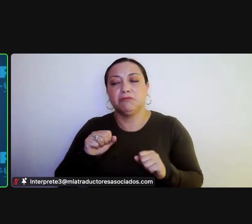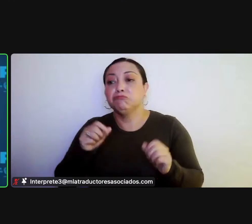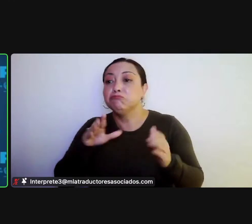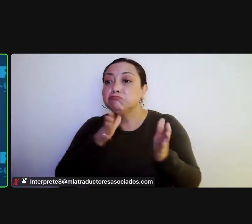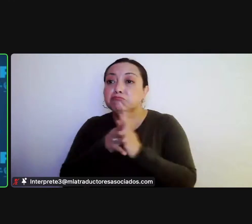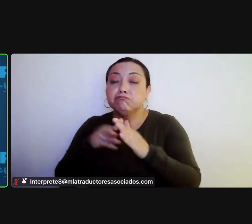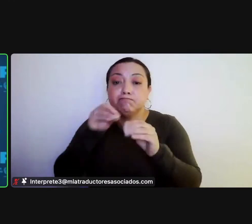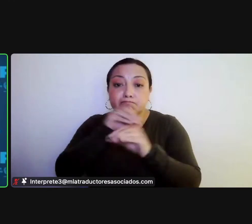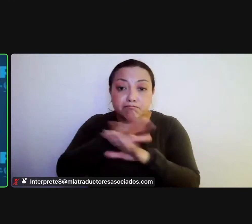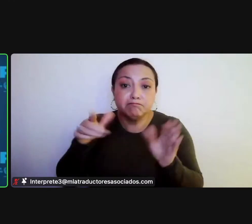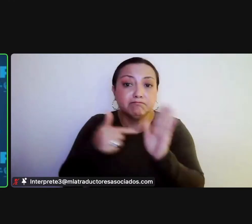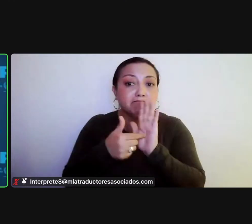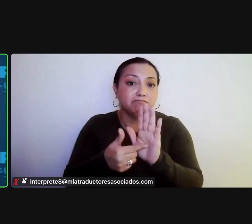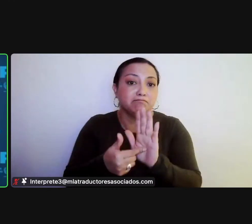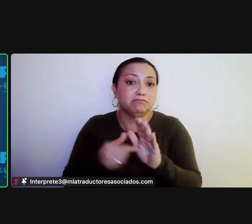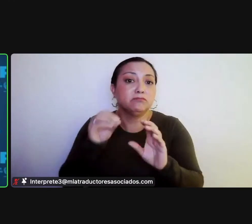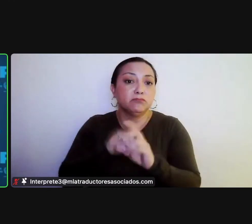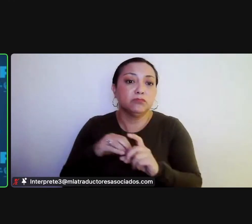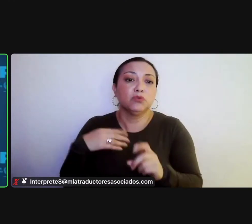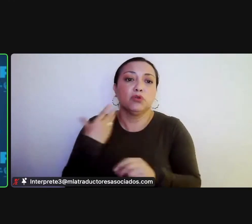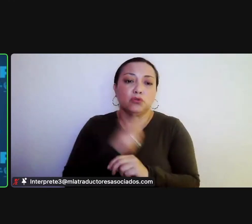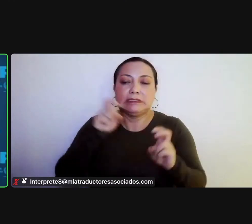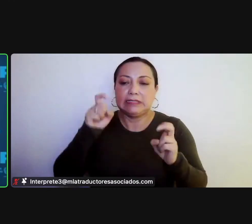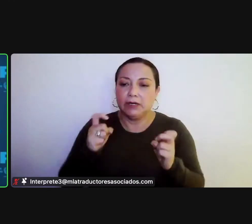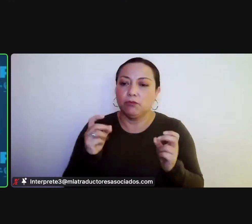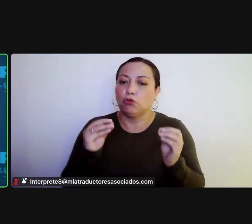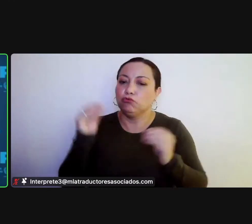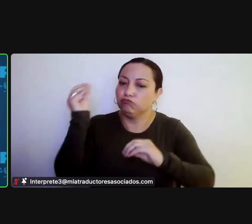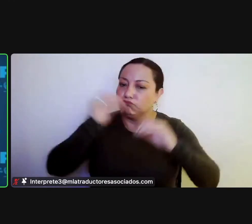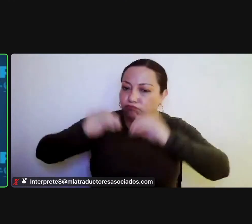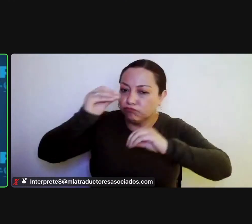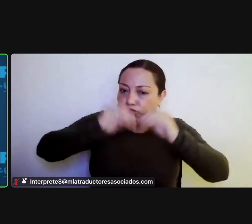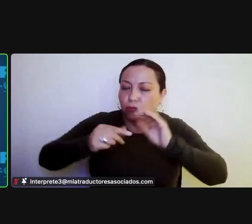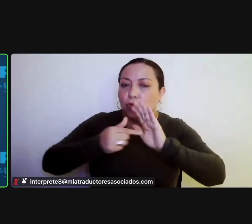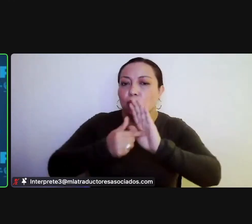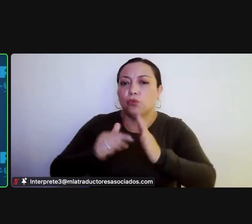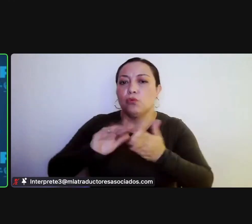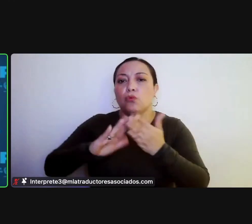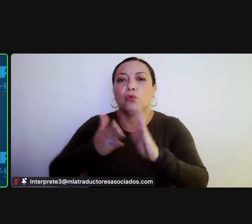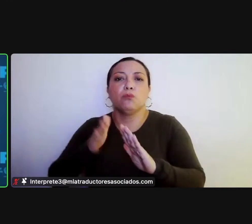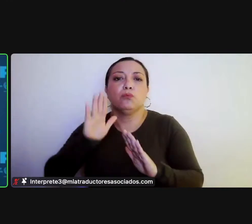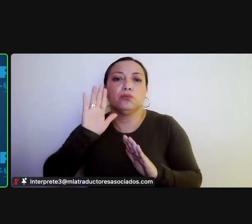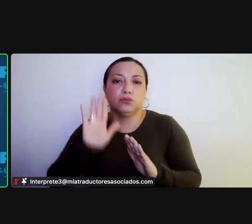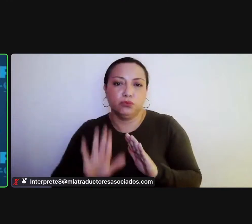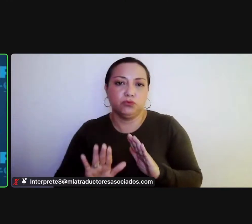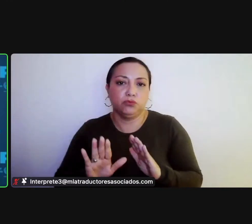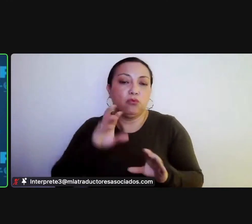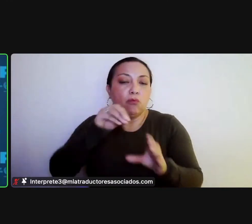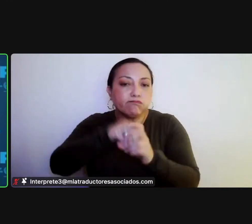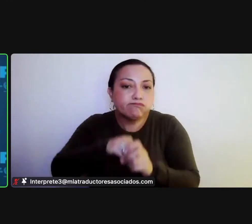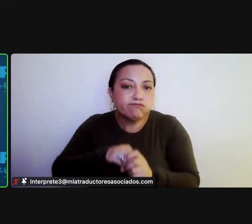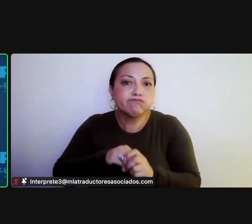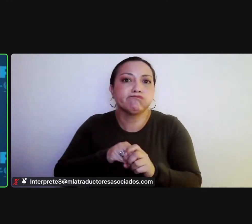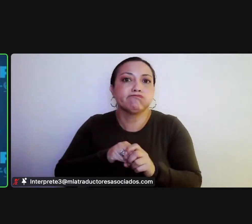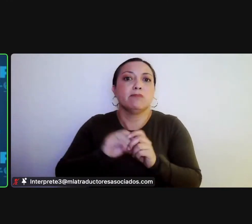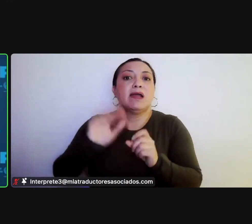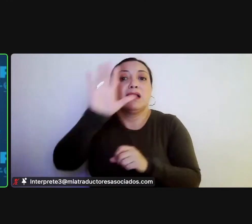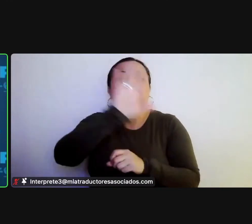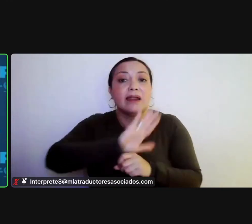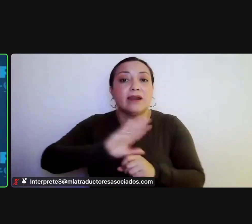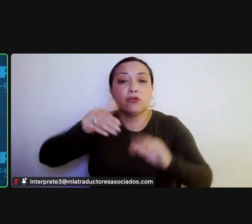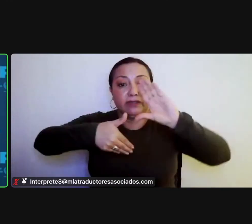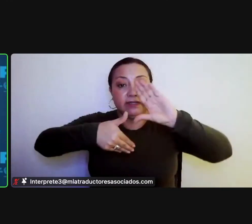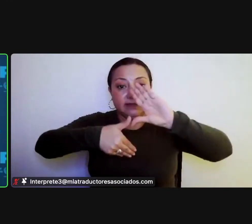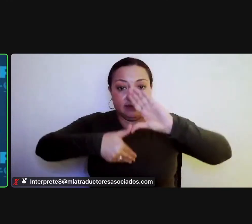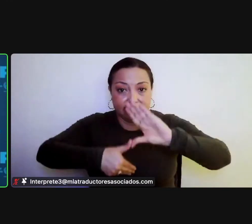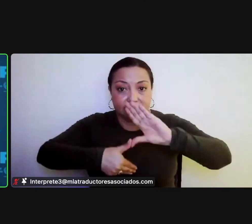on it and to be part of it, that we want to build a community within the region of the Americas where we